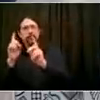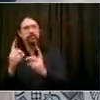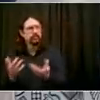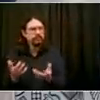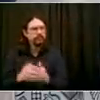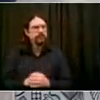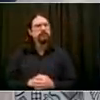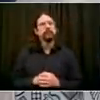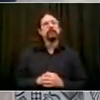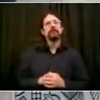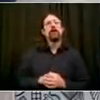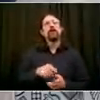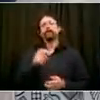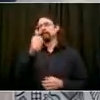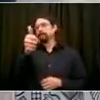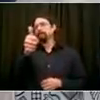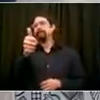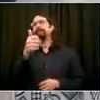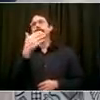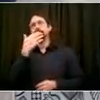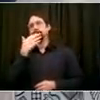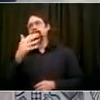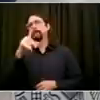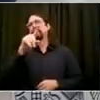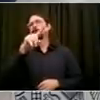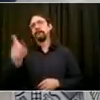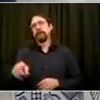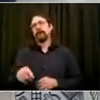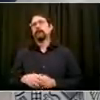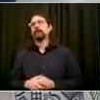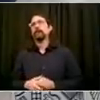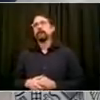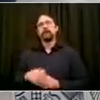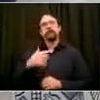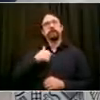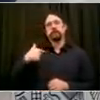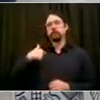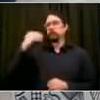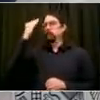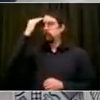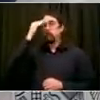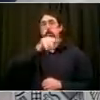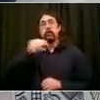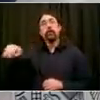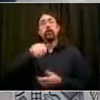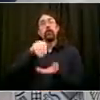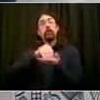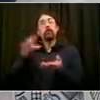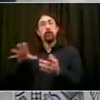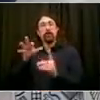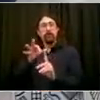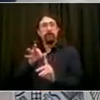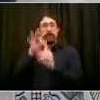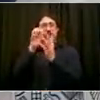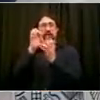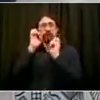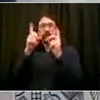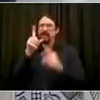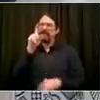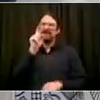need it. So this is part of the discussion of how to come back quickly with a special focus on special needs